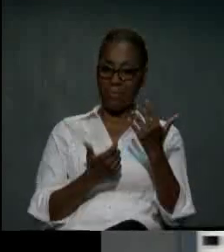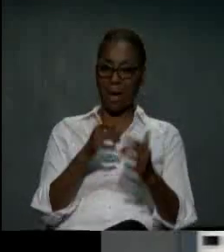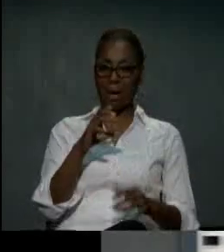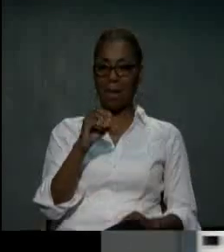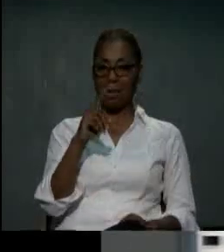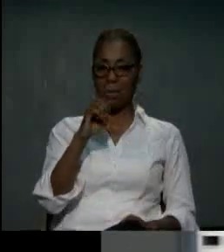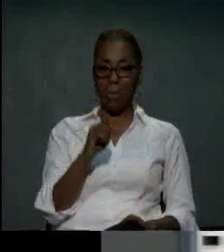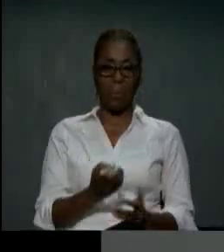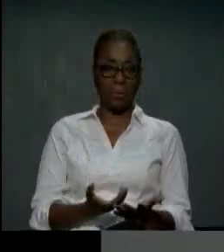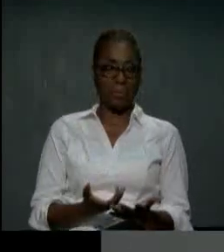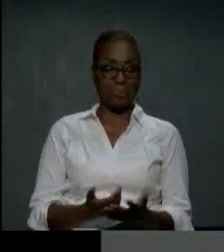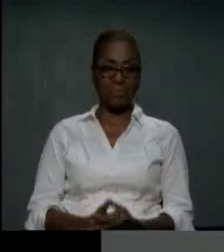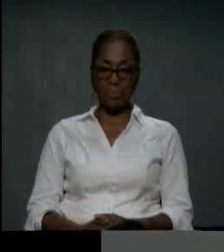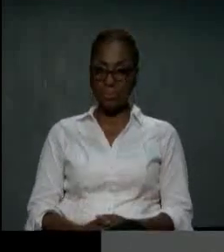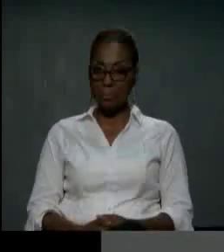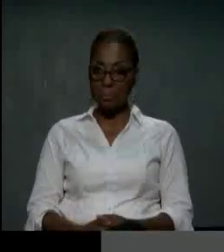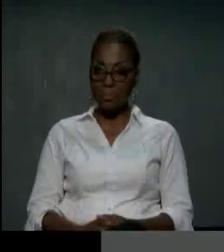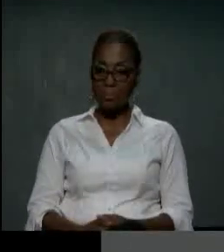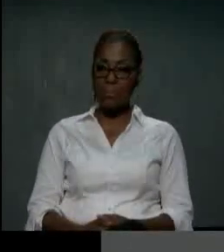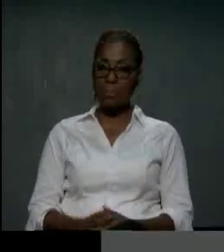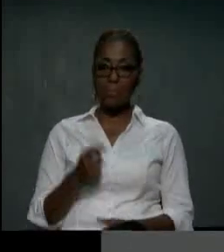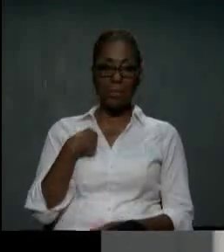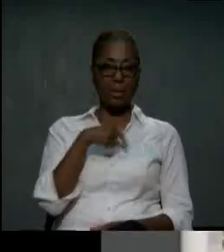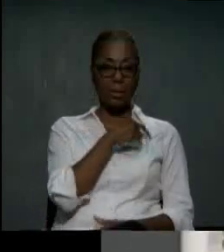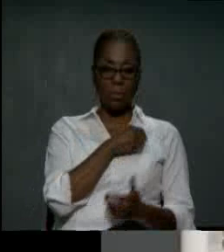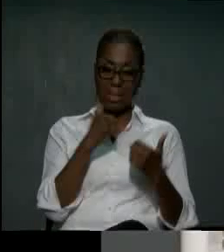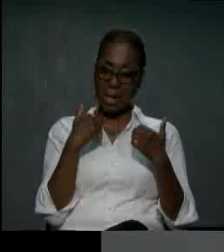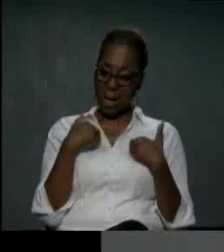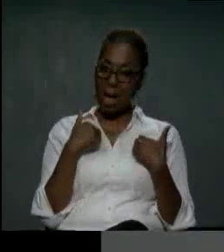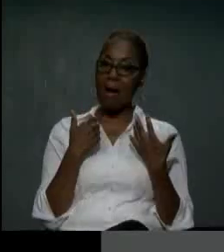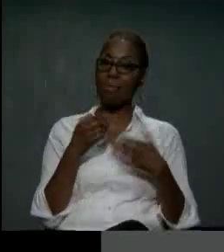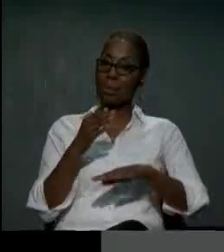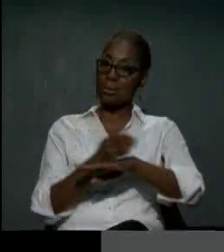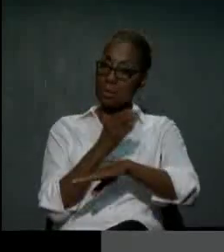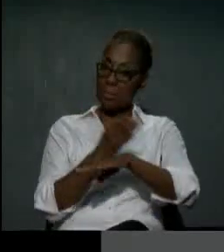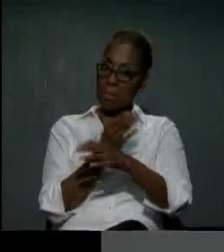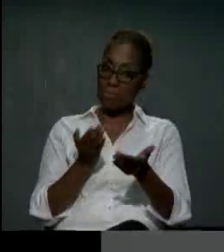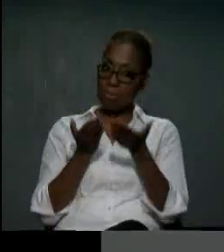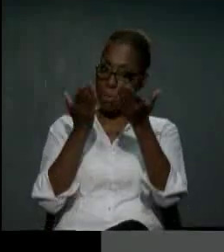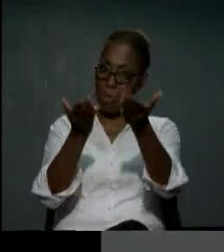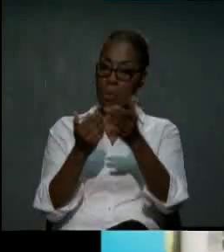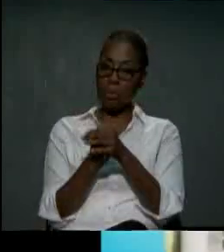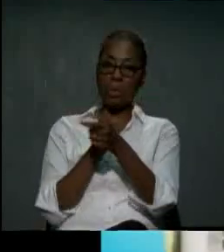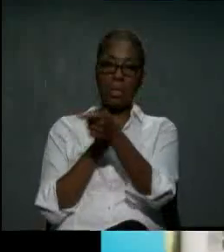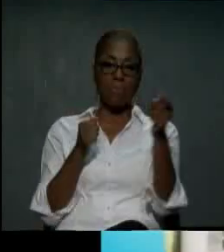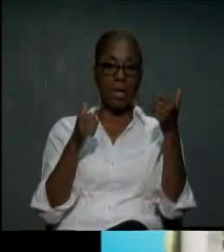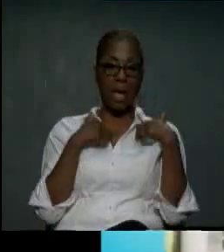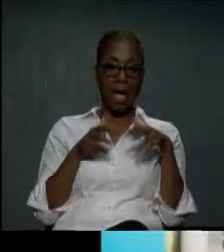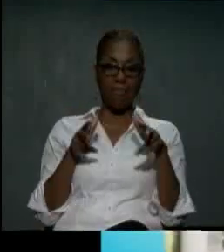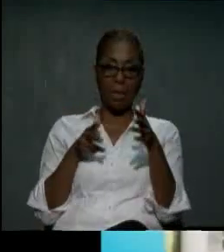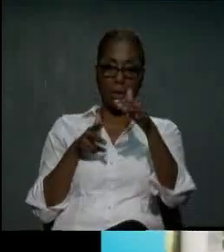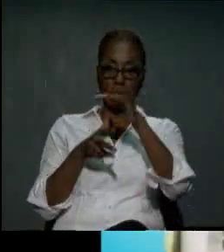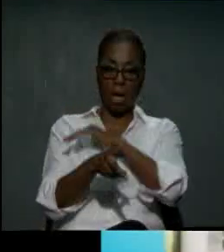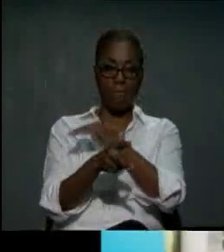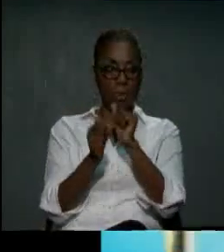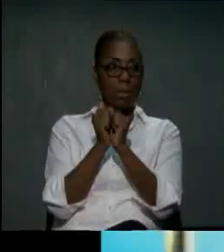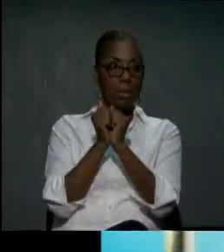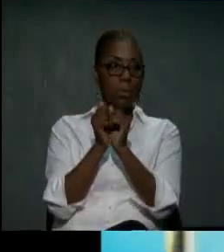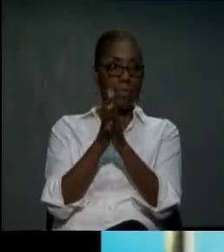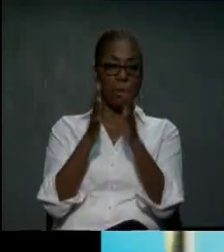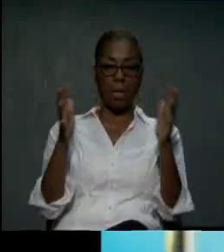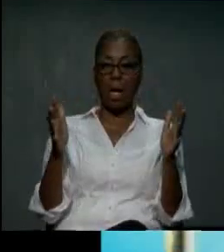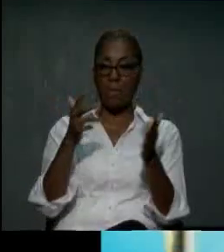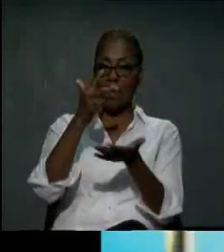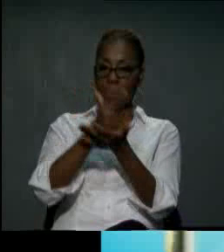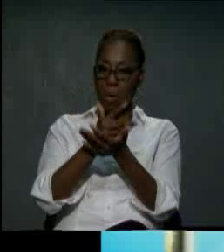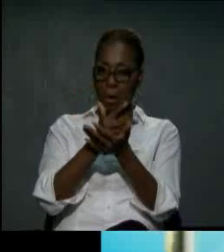know, and we've got a pretty intense development proposed here where they got a driveway with a lot of parking